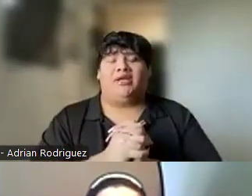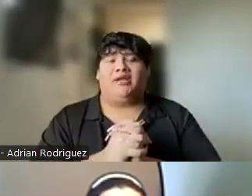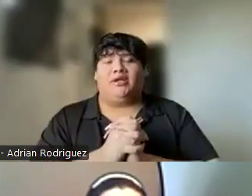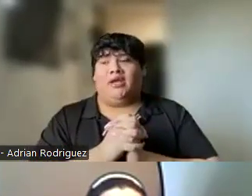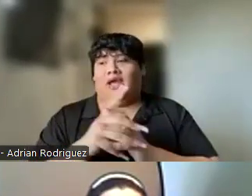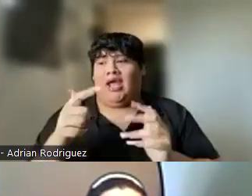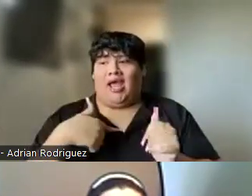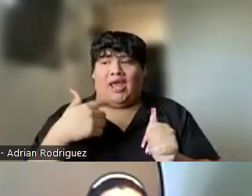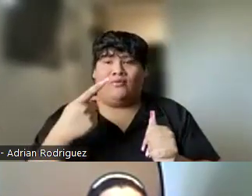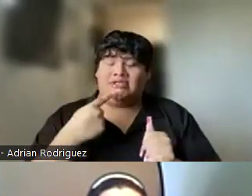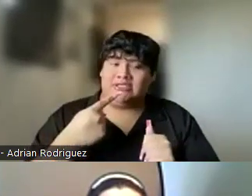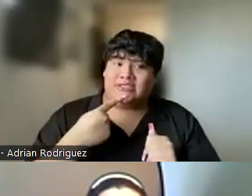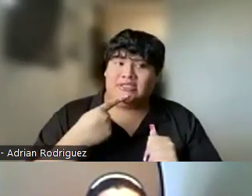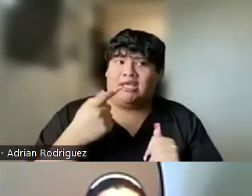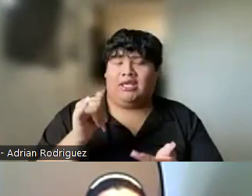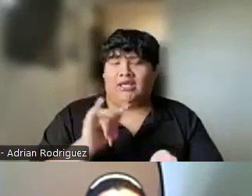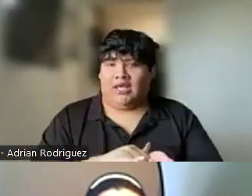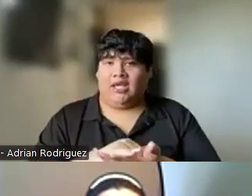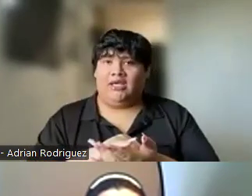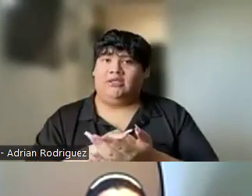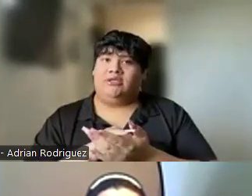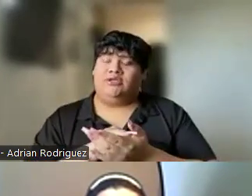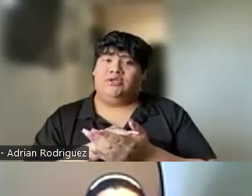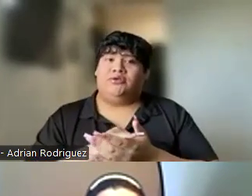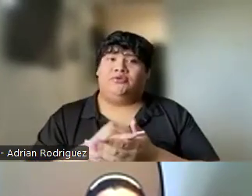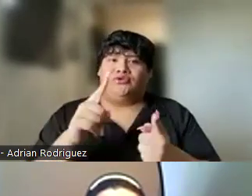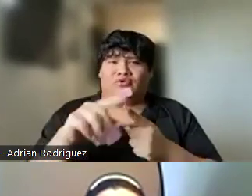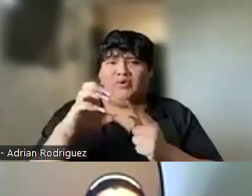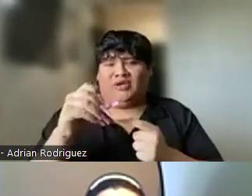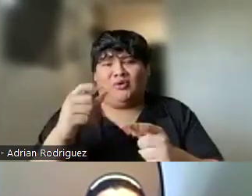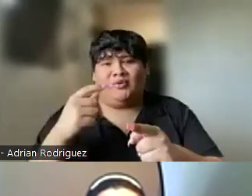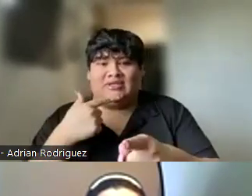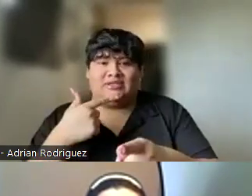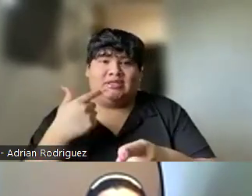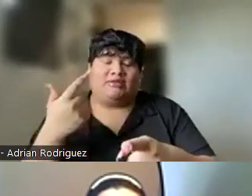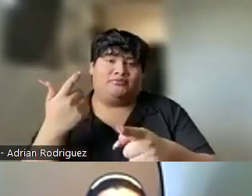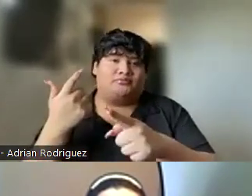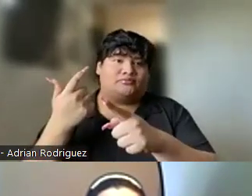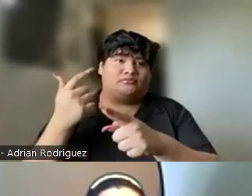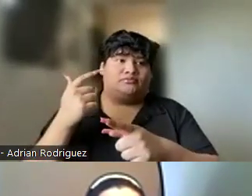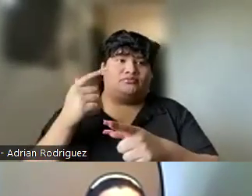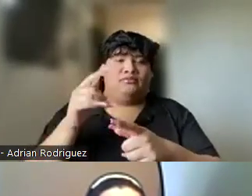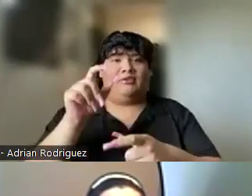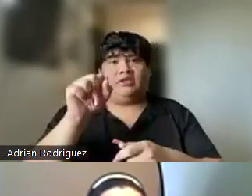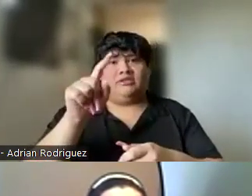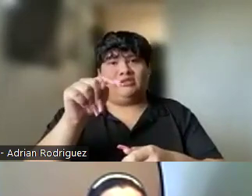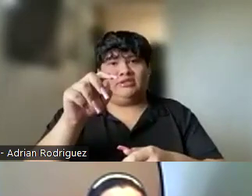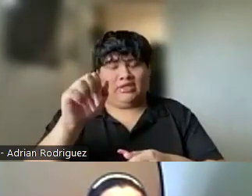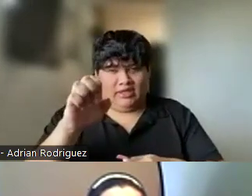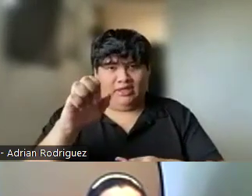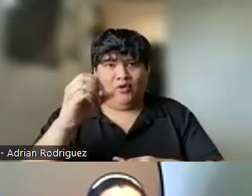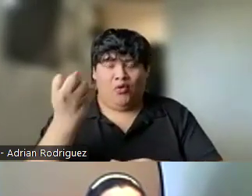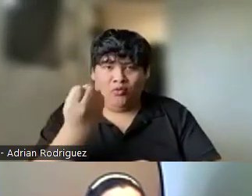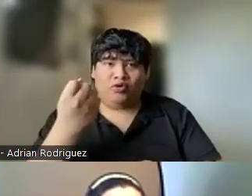I will say that to echo what the secretary just said, the stakeholder engagement that